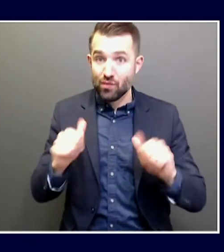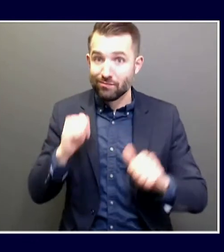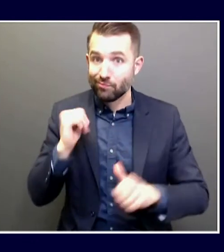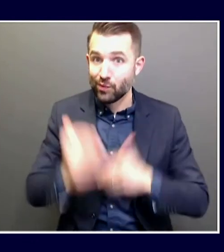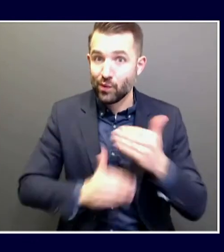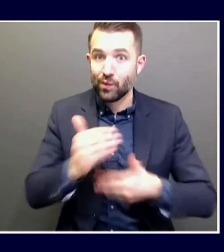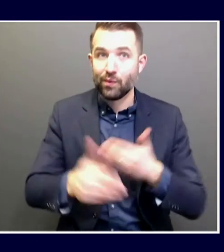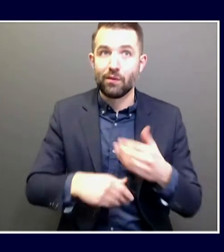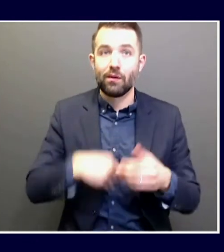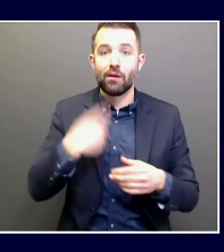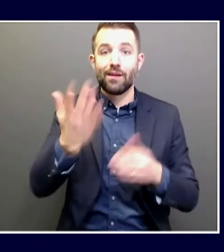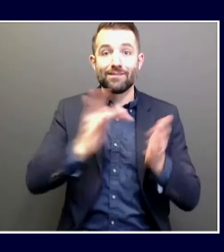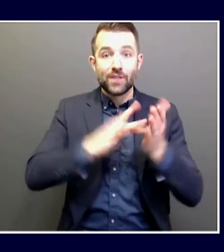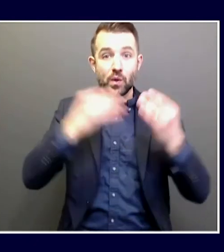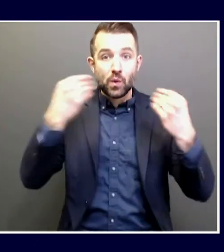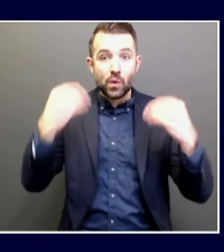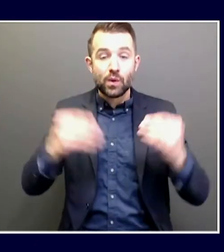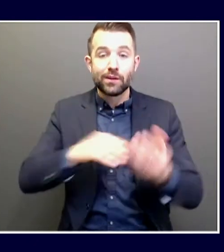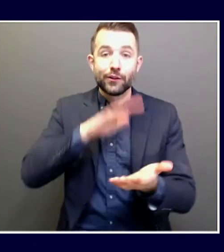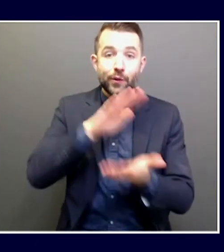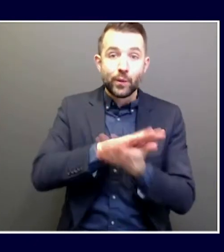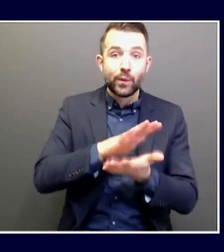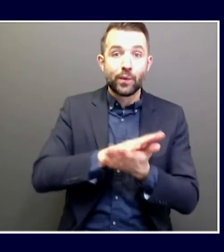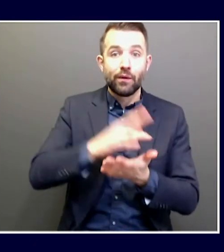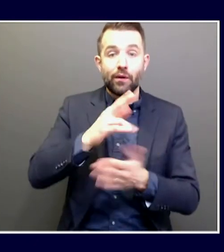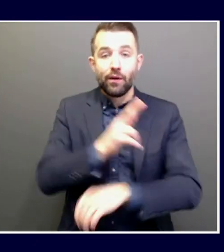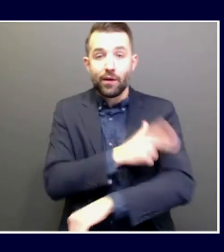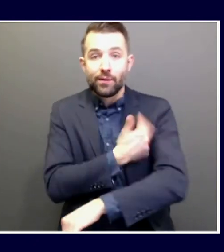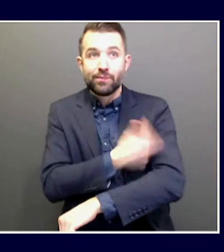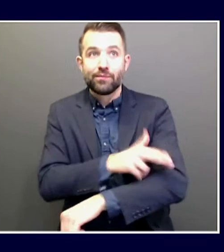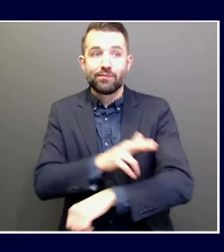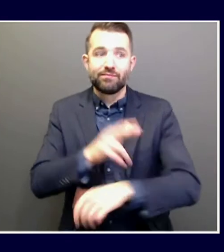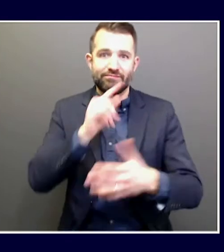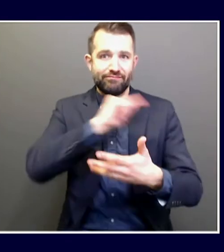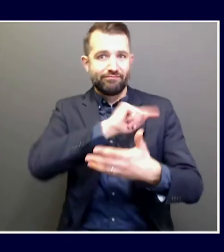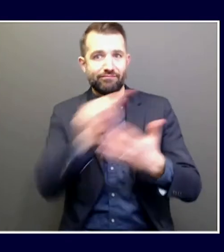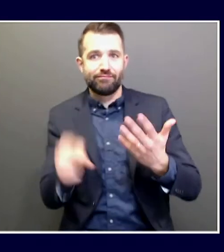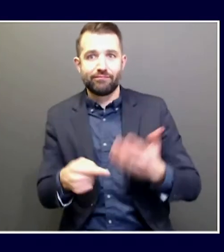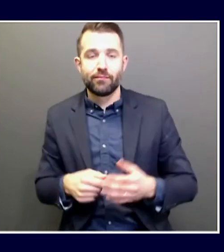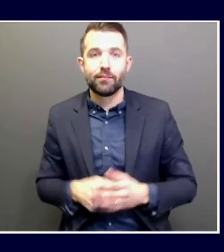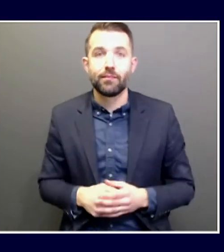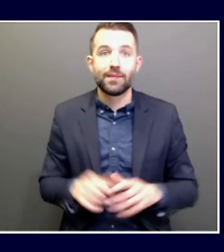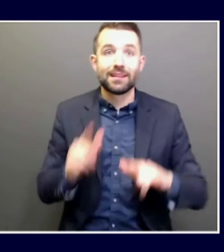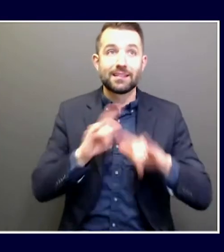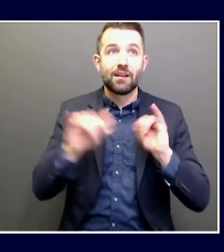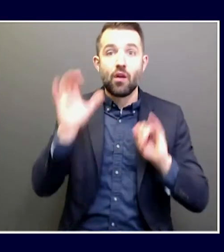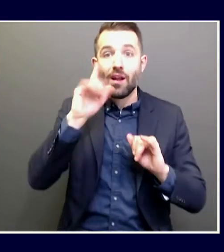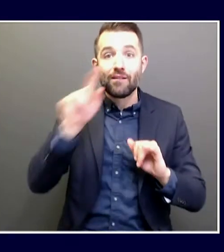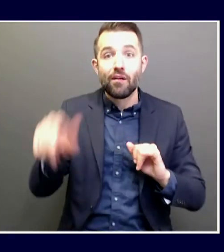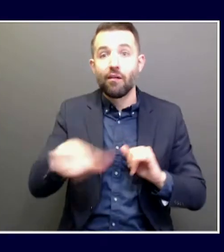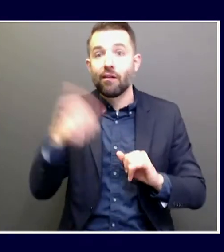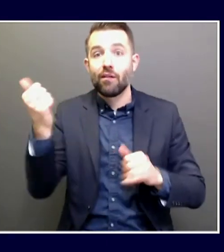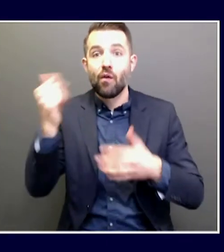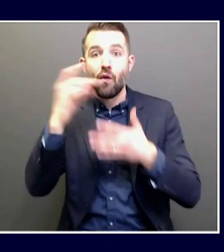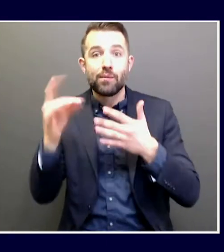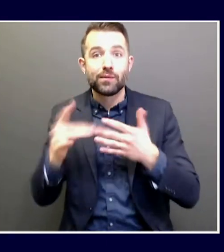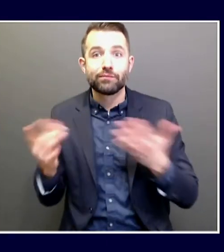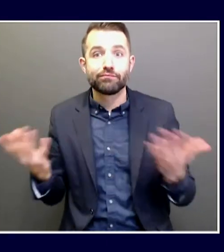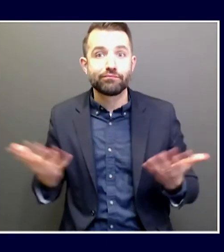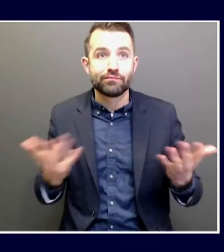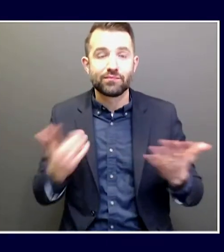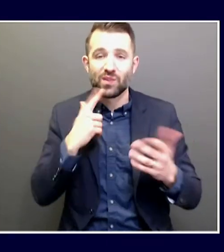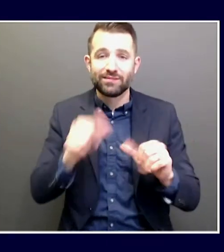hospitals. They're not the over-the-counter tests. We do continue to look at what are our options to work to get that kind